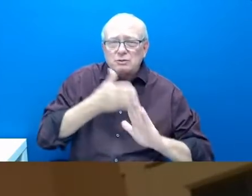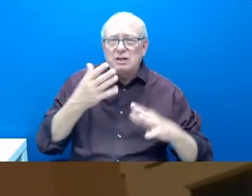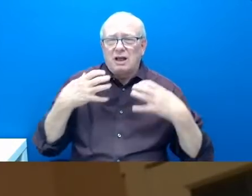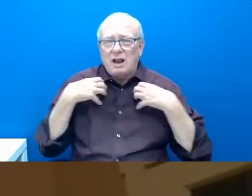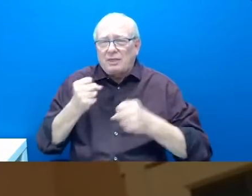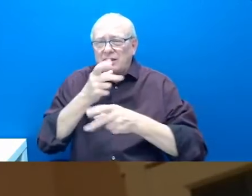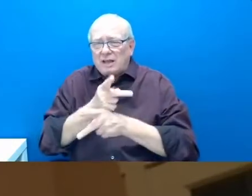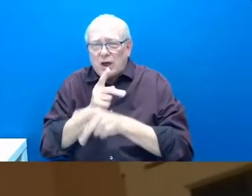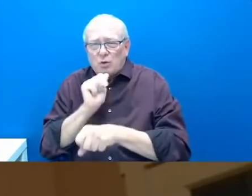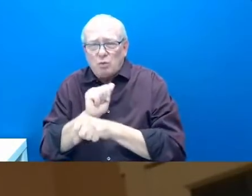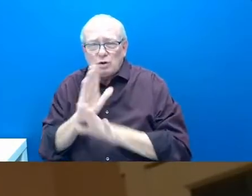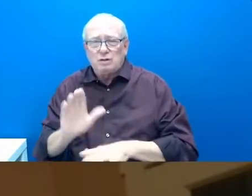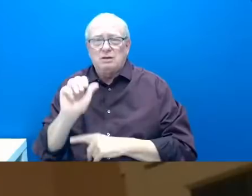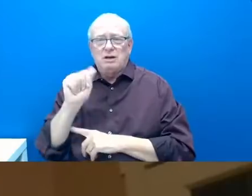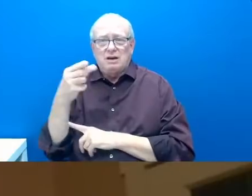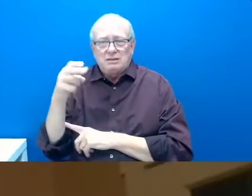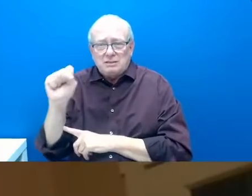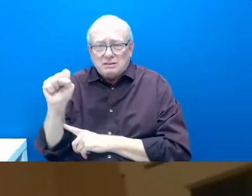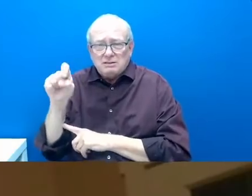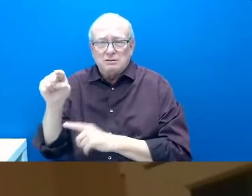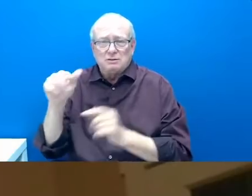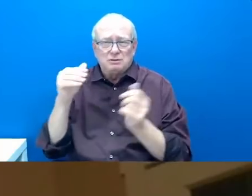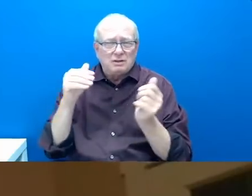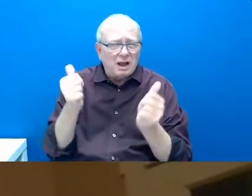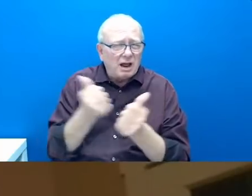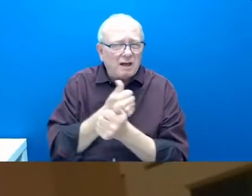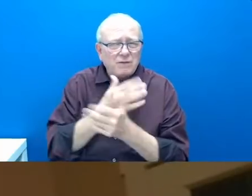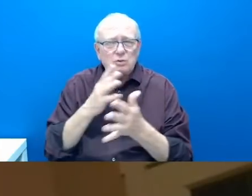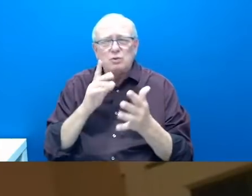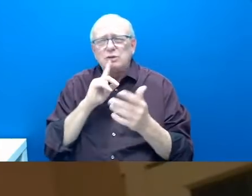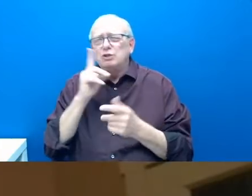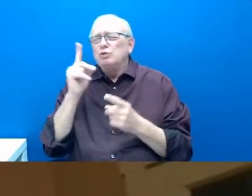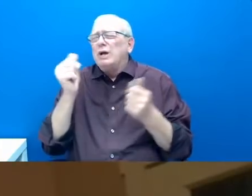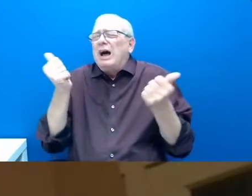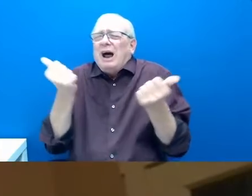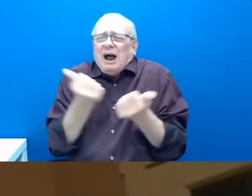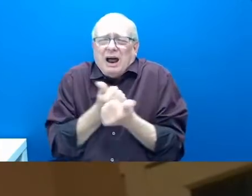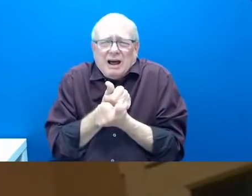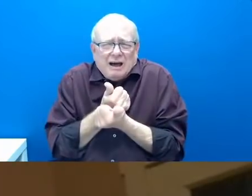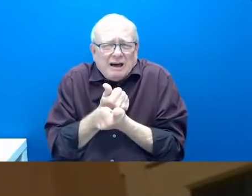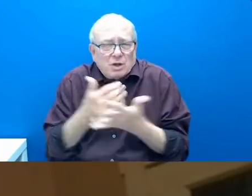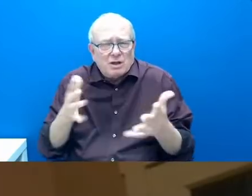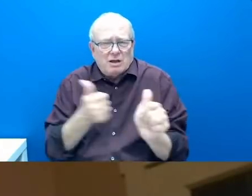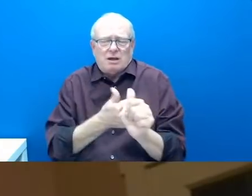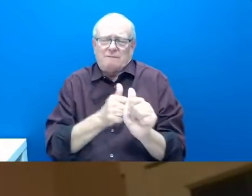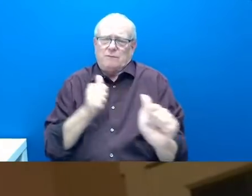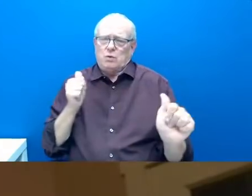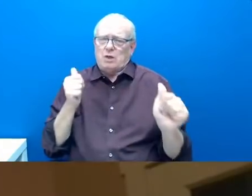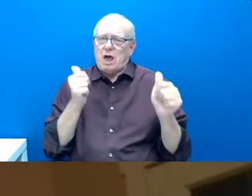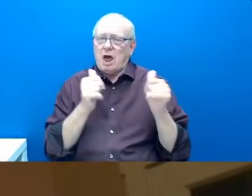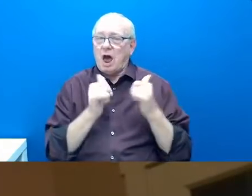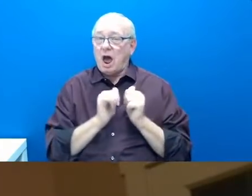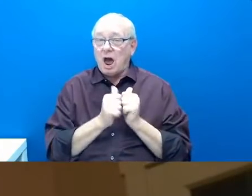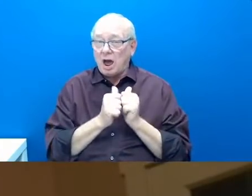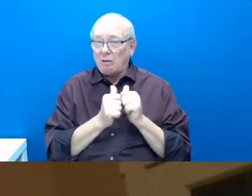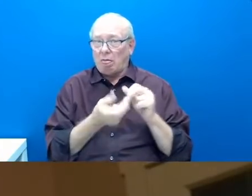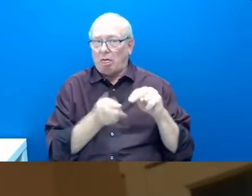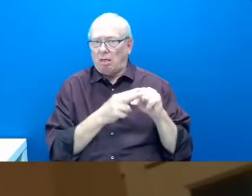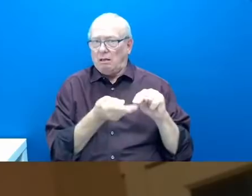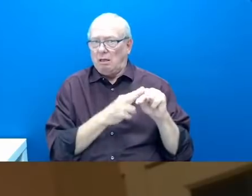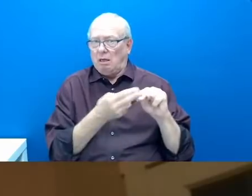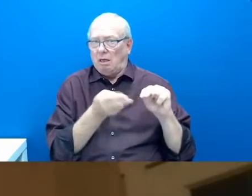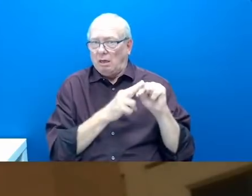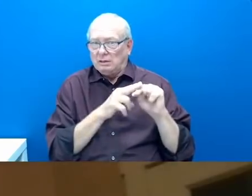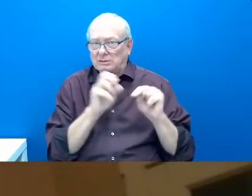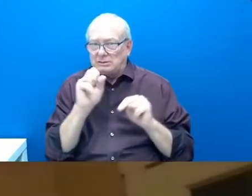doing everything humanly possible to avoid this triage by increasing personnel,